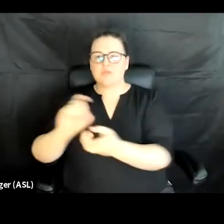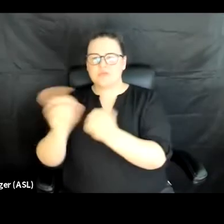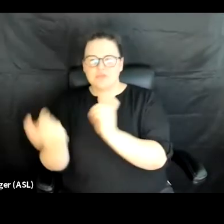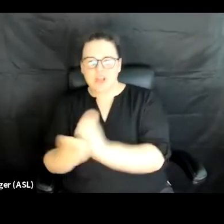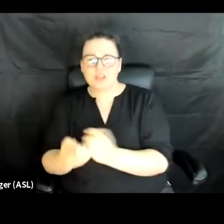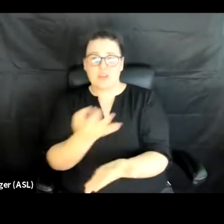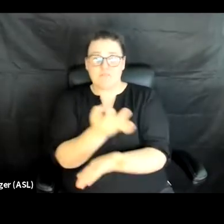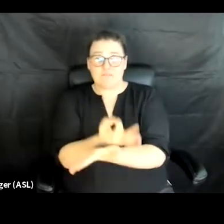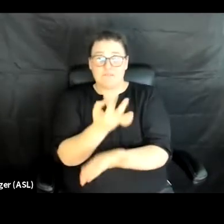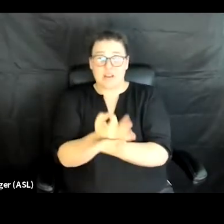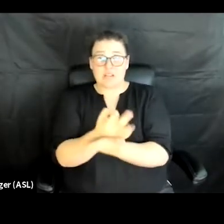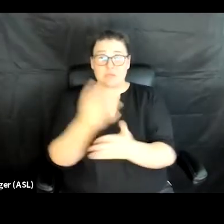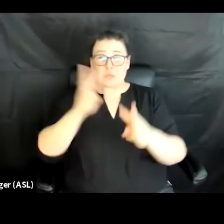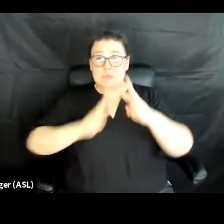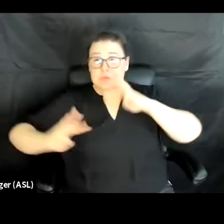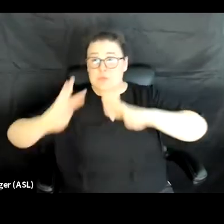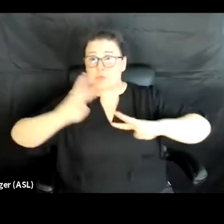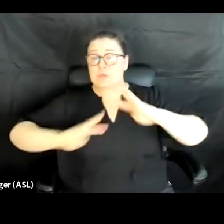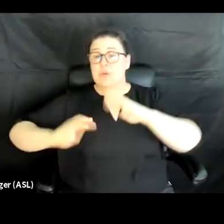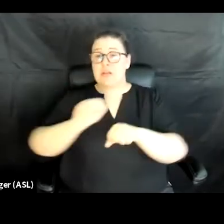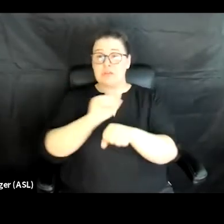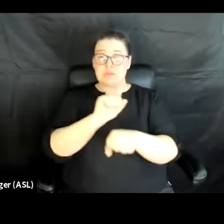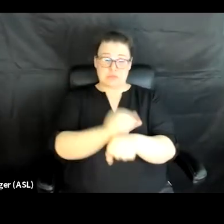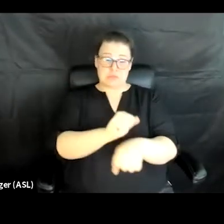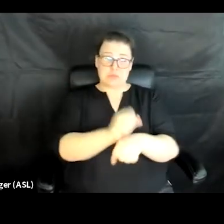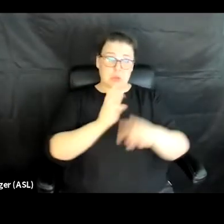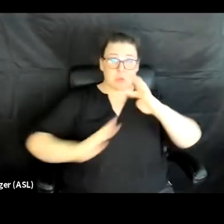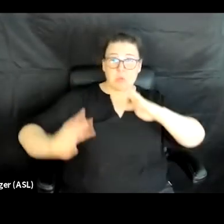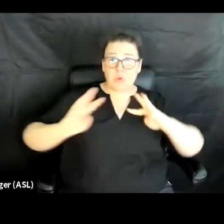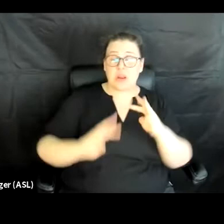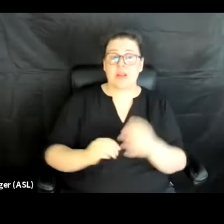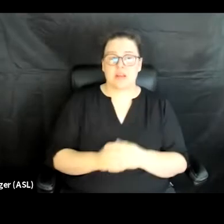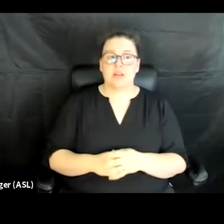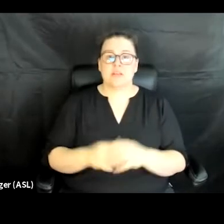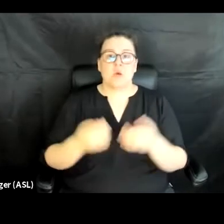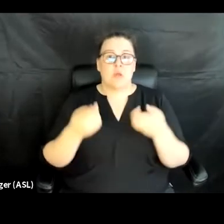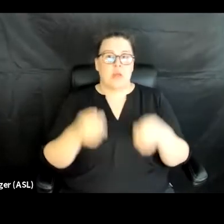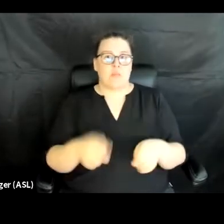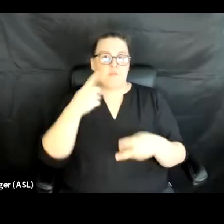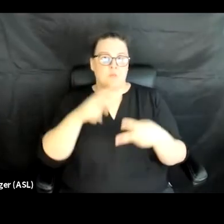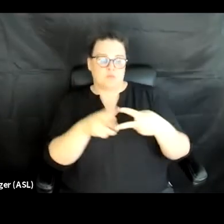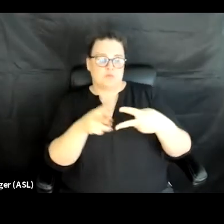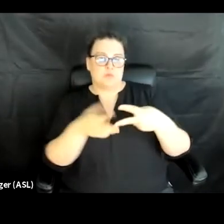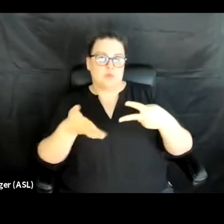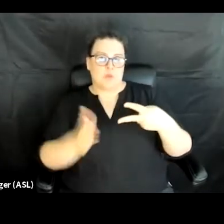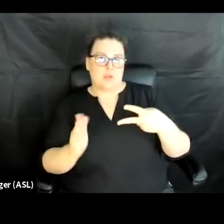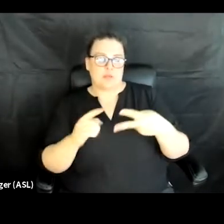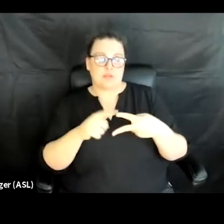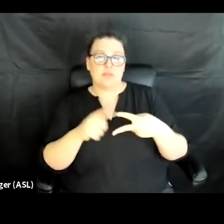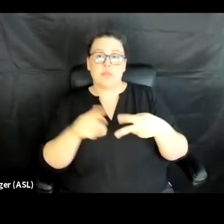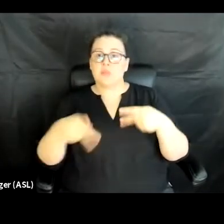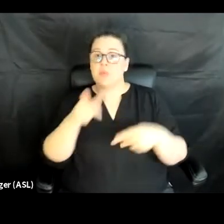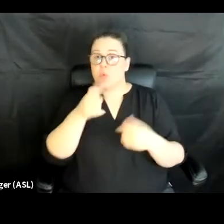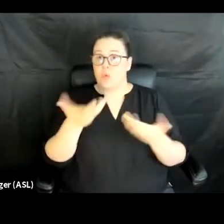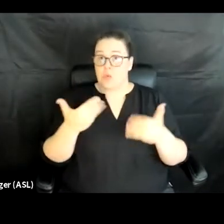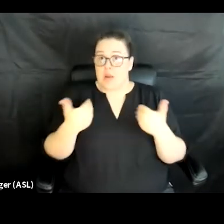security concerns. And this has had implication for workers in two distinct ways. One is that employees with pre-existing mental